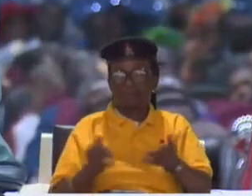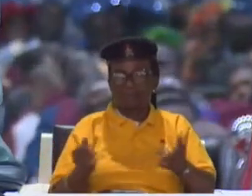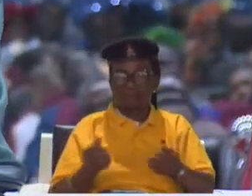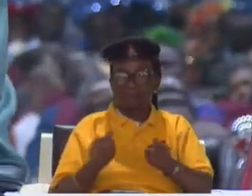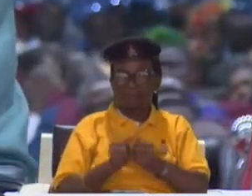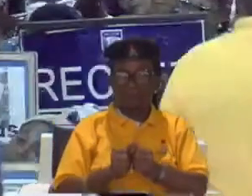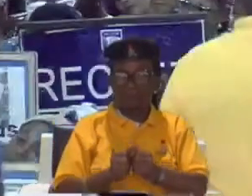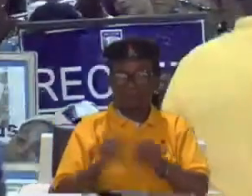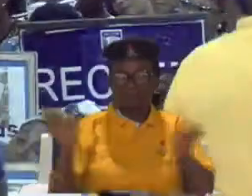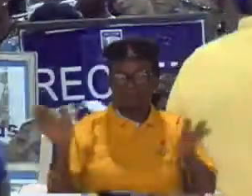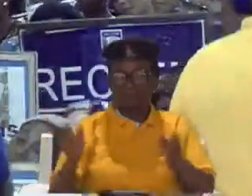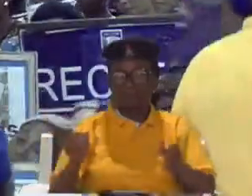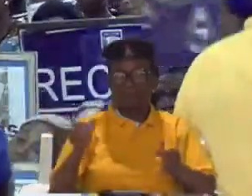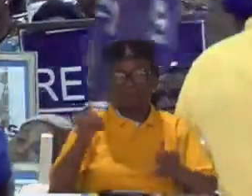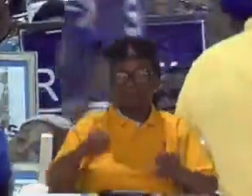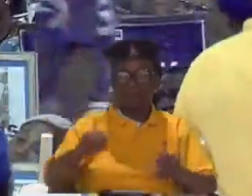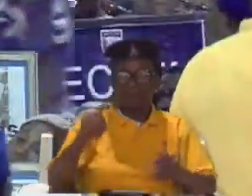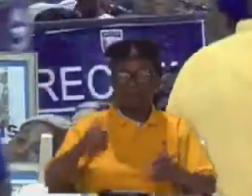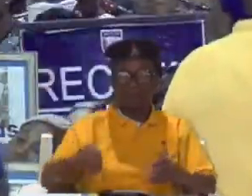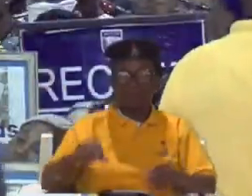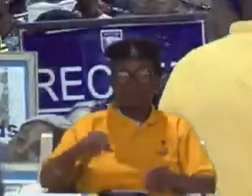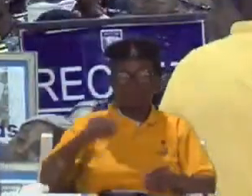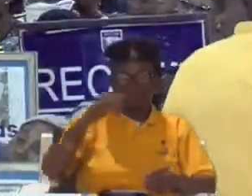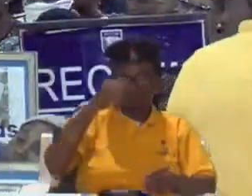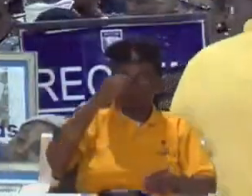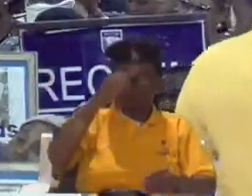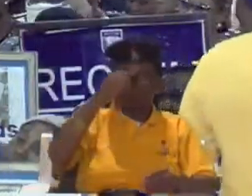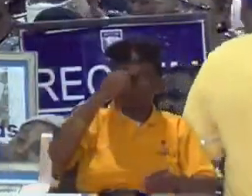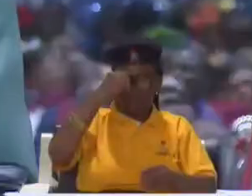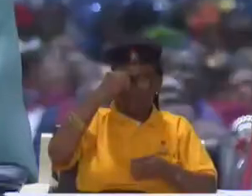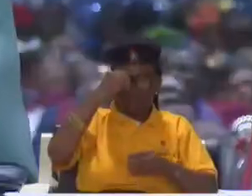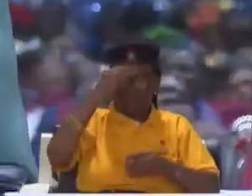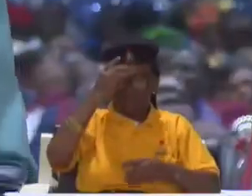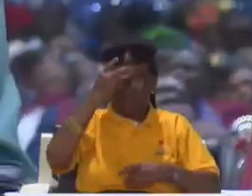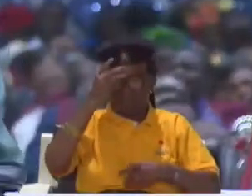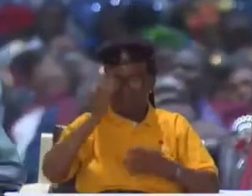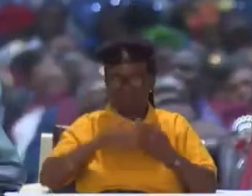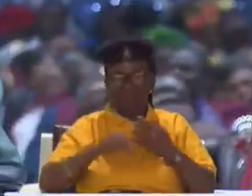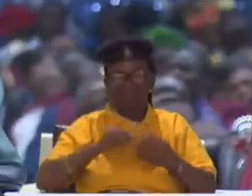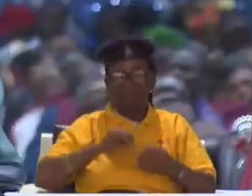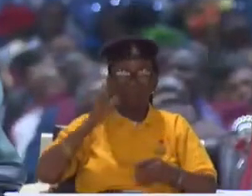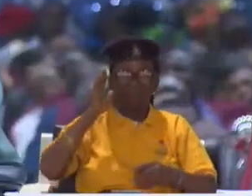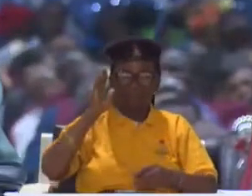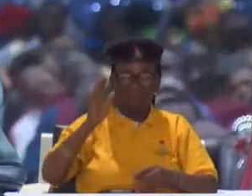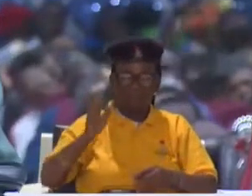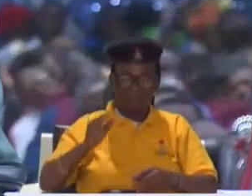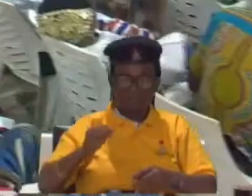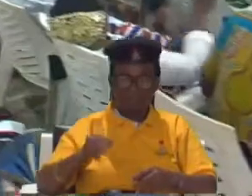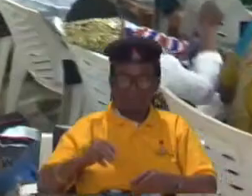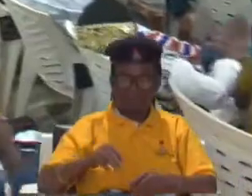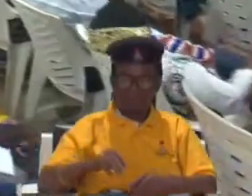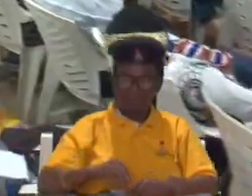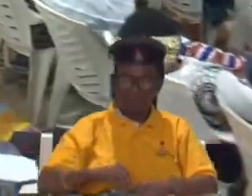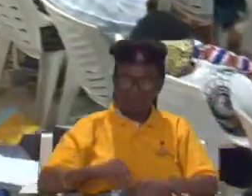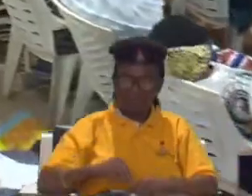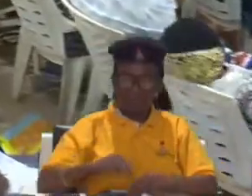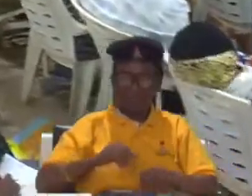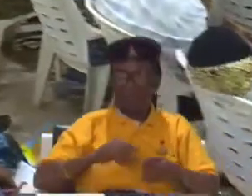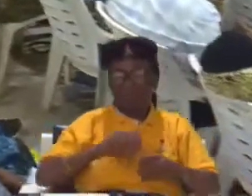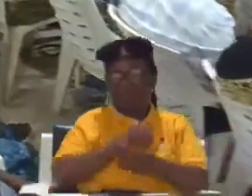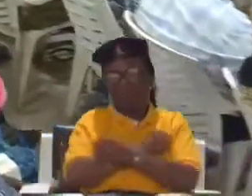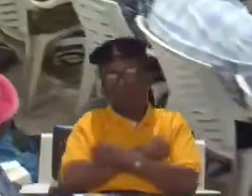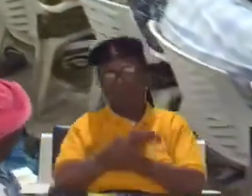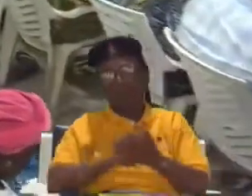sickness. I will prefer that all your problems be solved. I